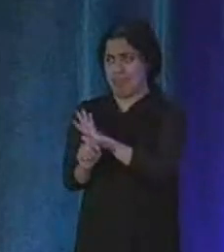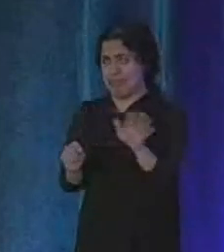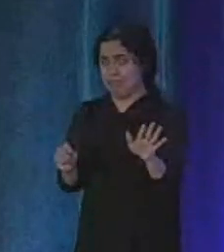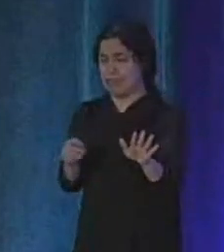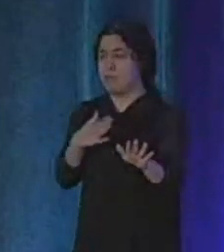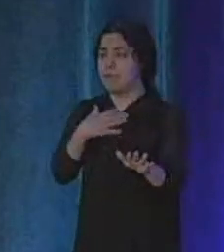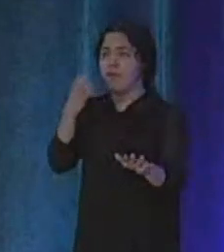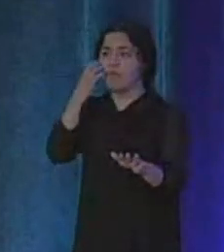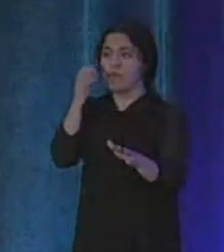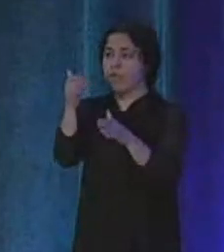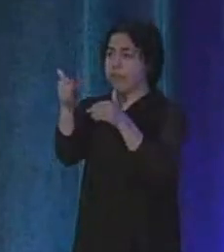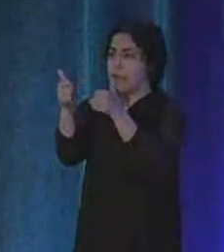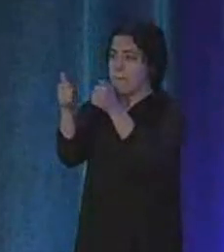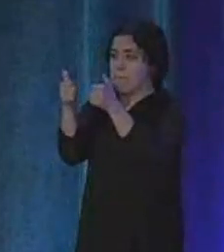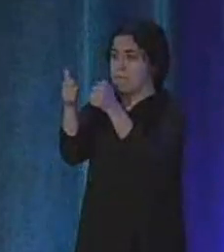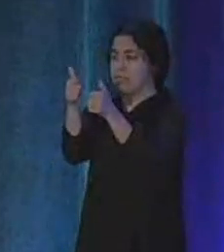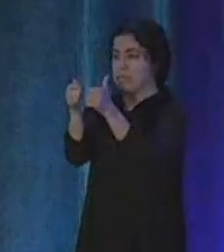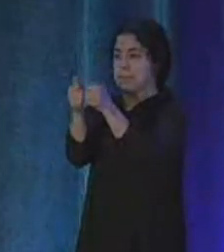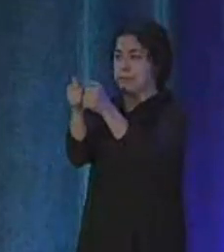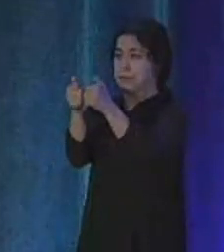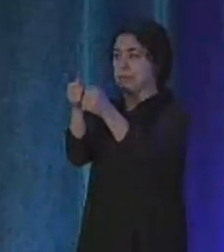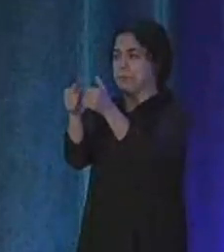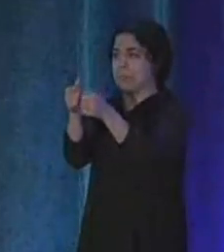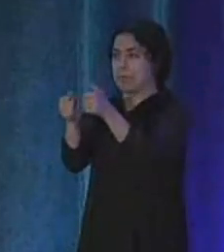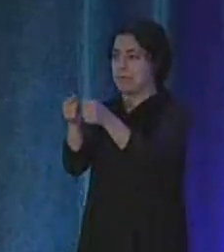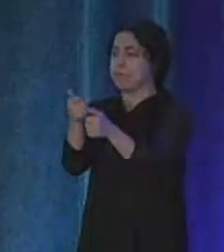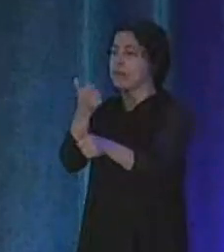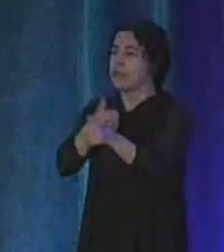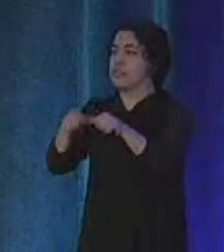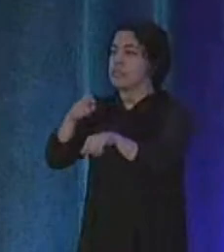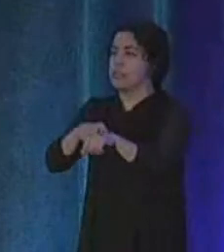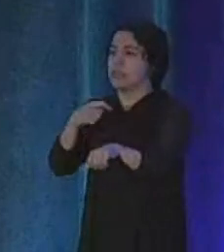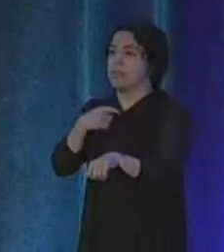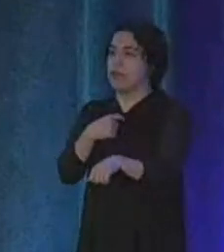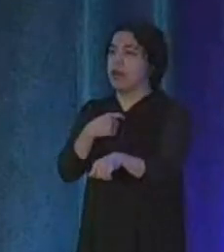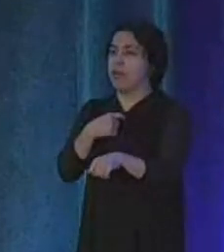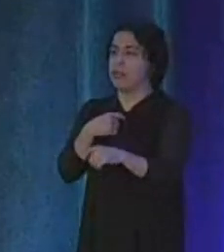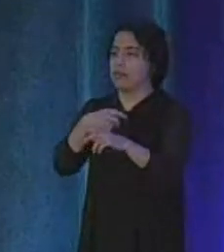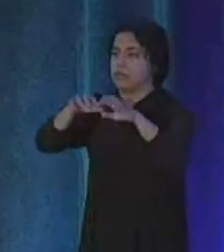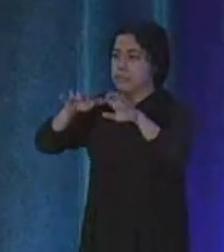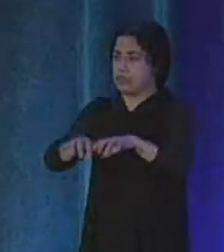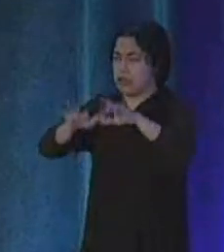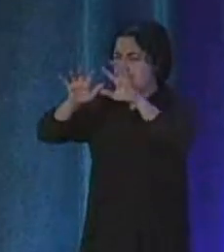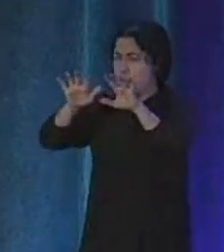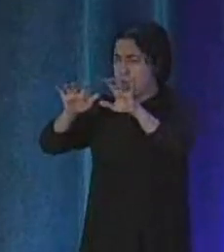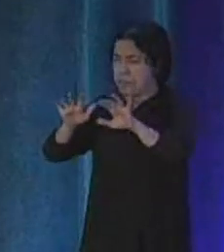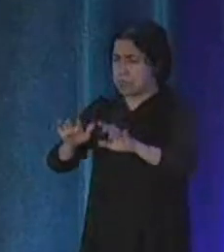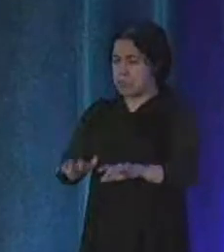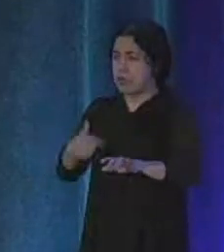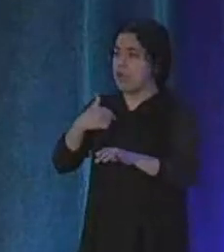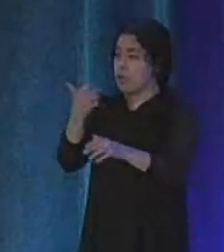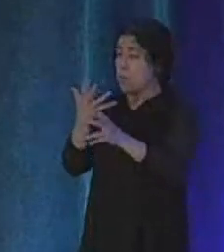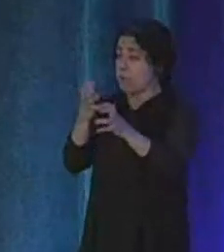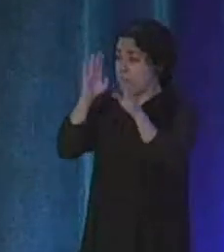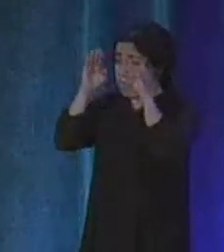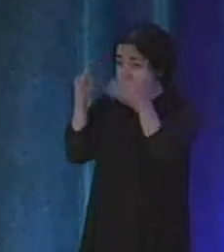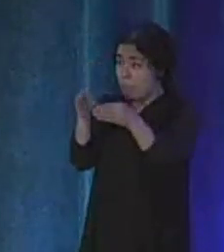routine. So every time I sit down to program, maybe not every time, but when I really do feel like I want to be really quite focused that